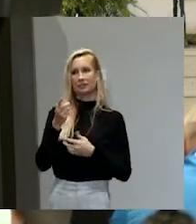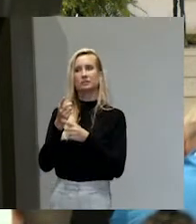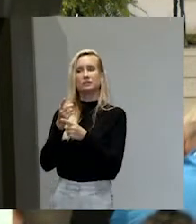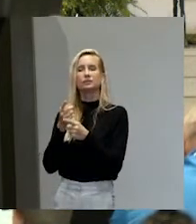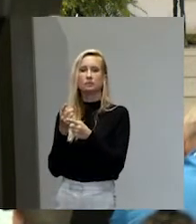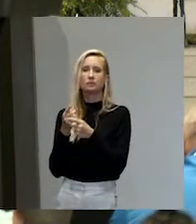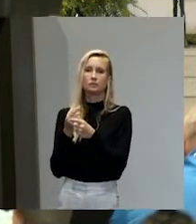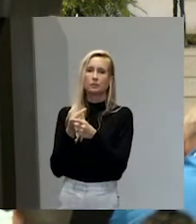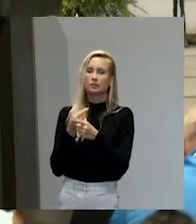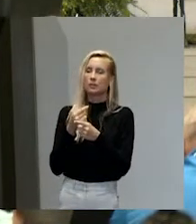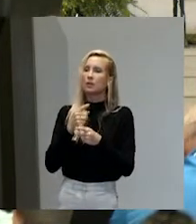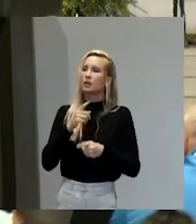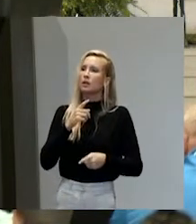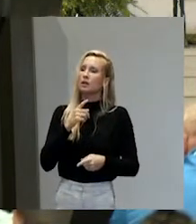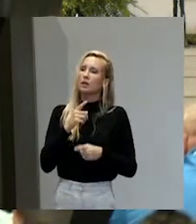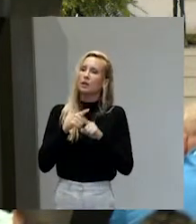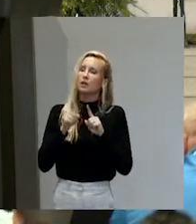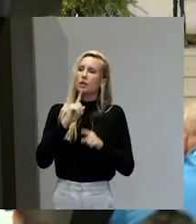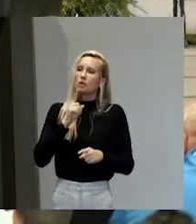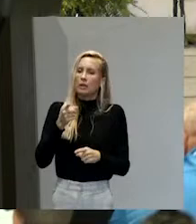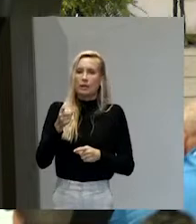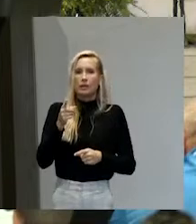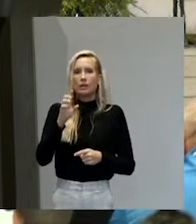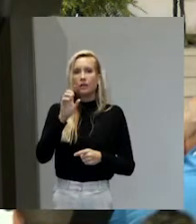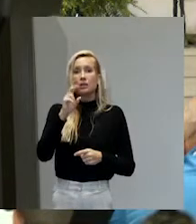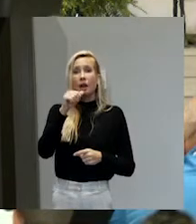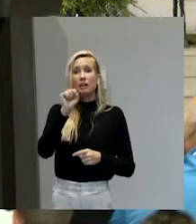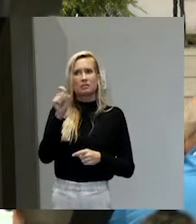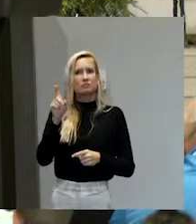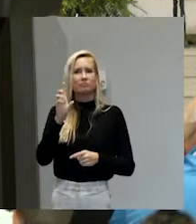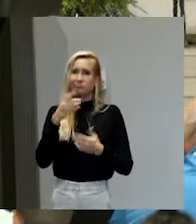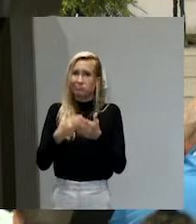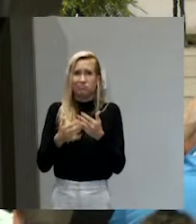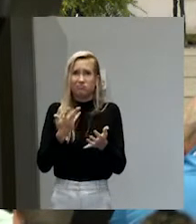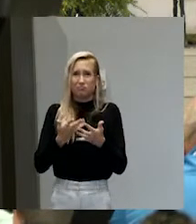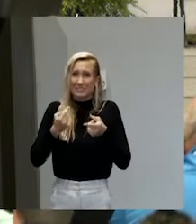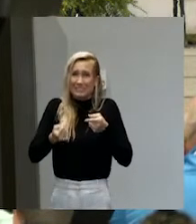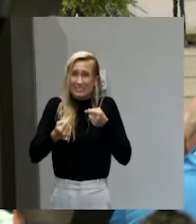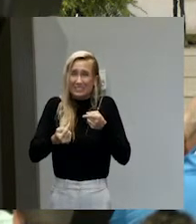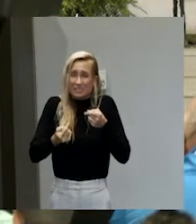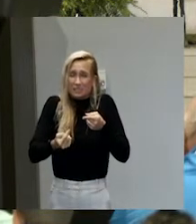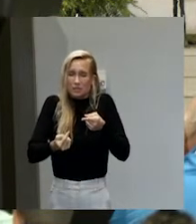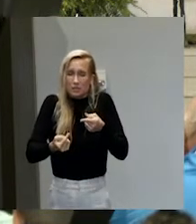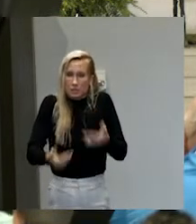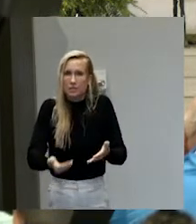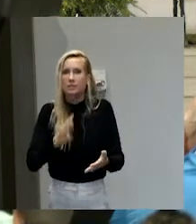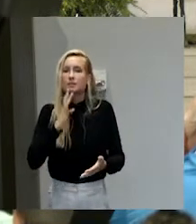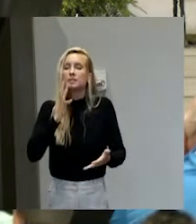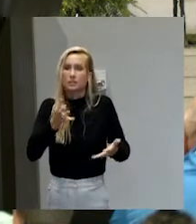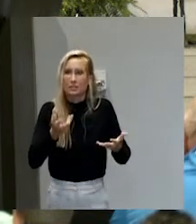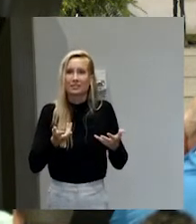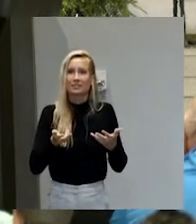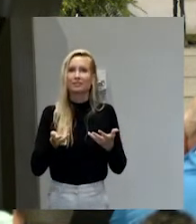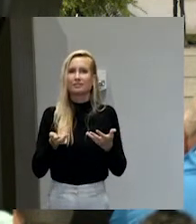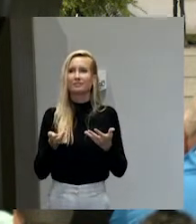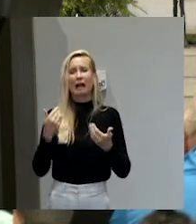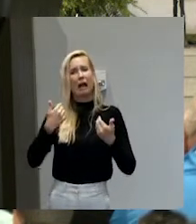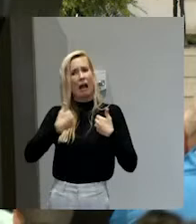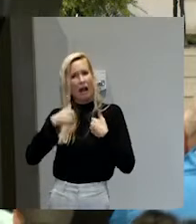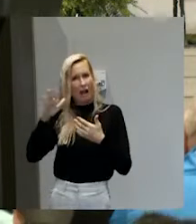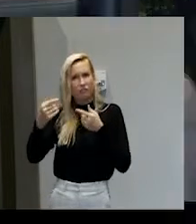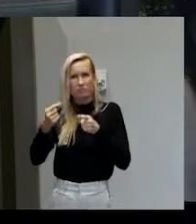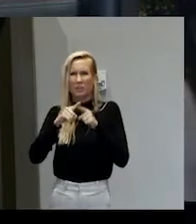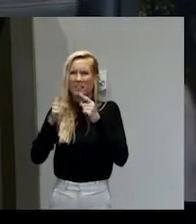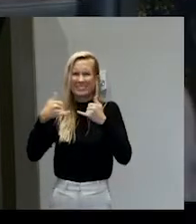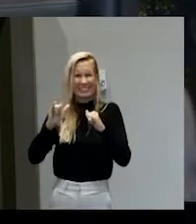he, the fact that he does it and he does, have his struggles and stuff, and I think